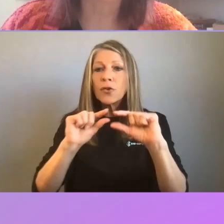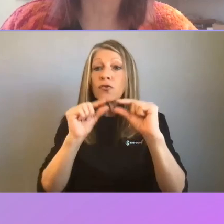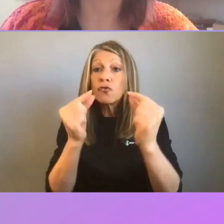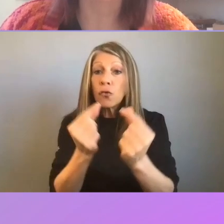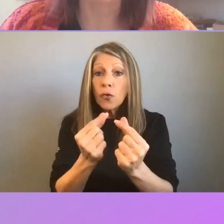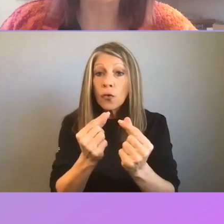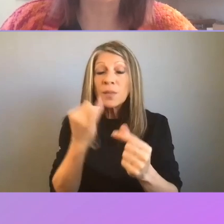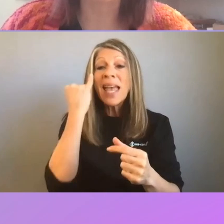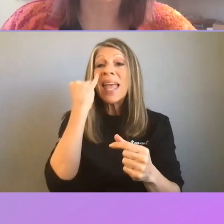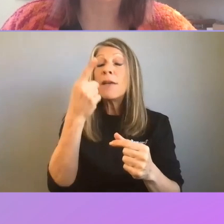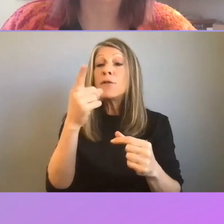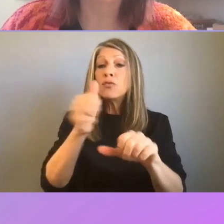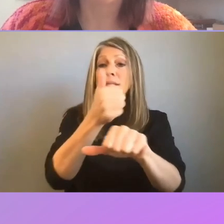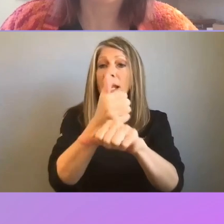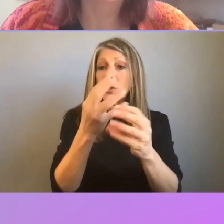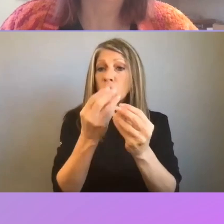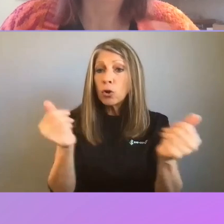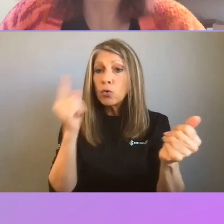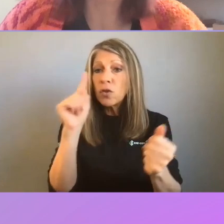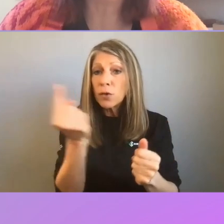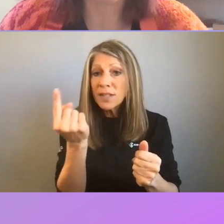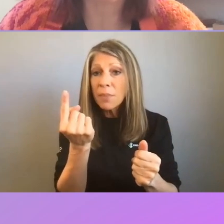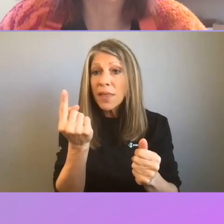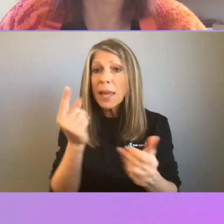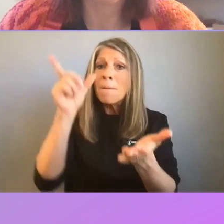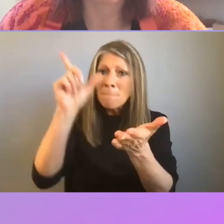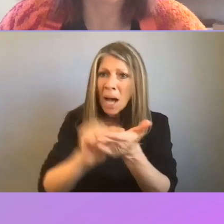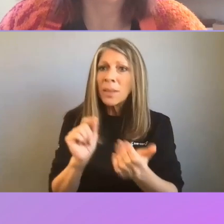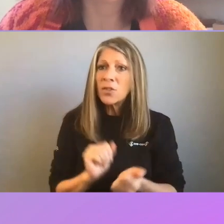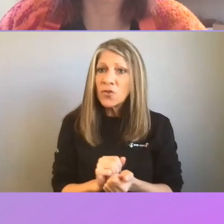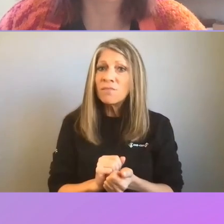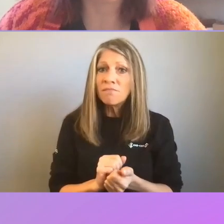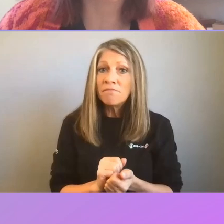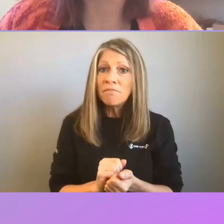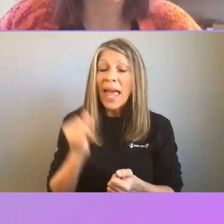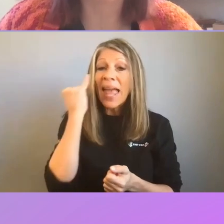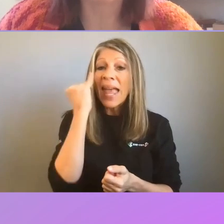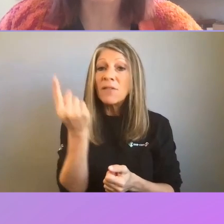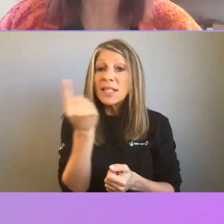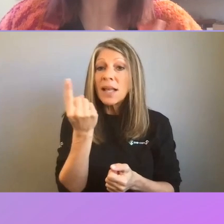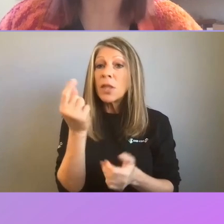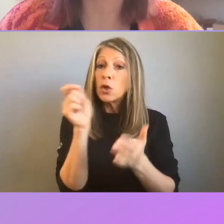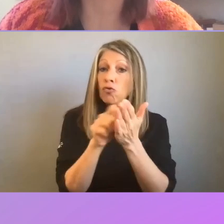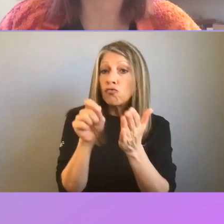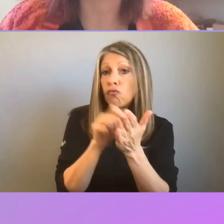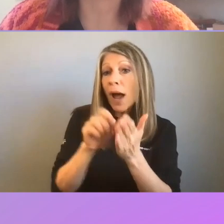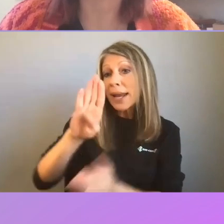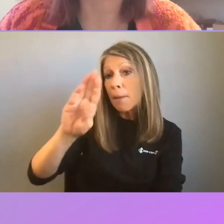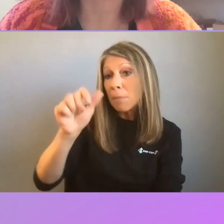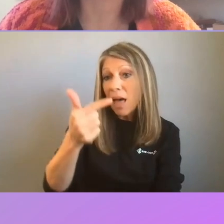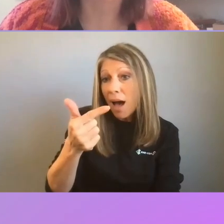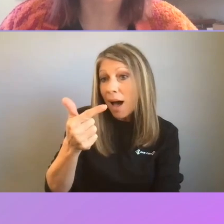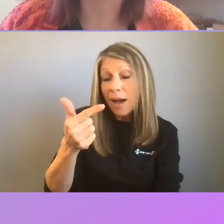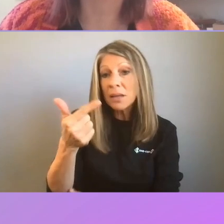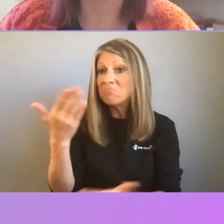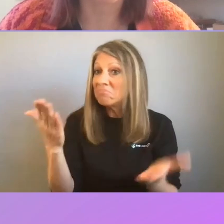have created a solution for something, publish it. And if it's something that you write a blog post, that's great. If it's